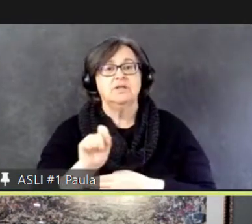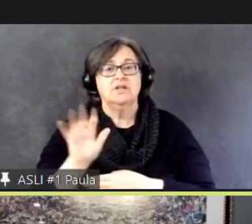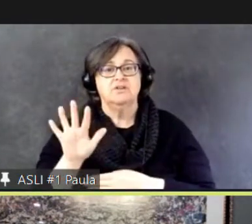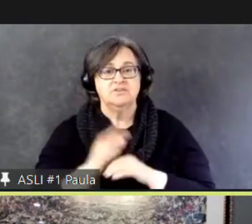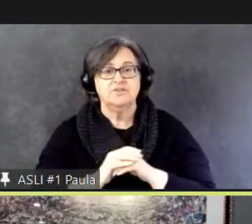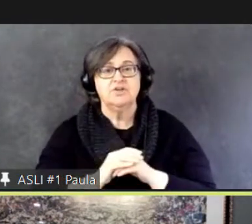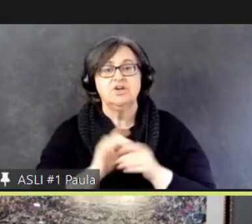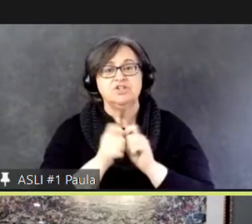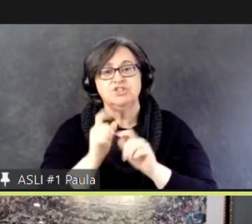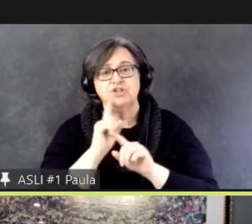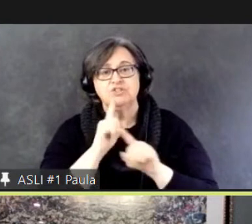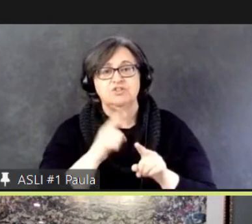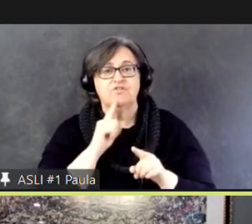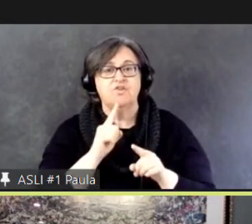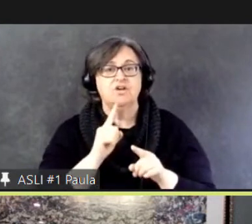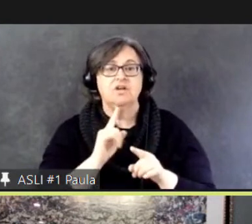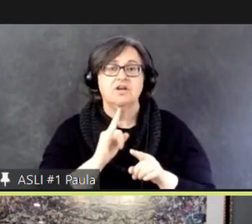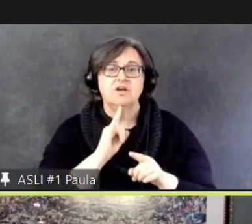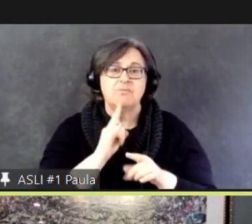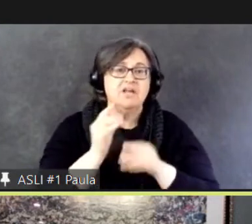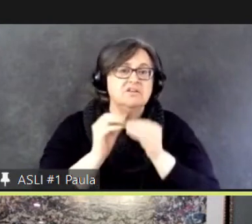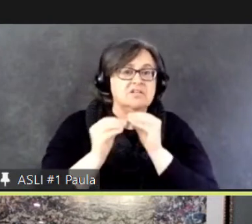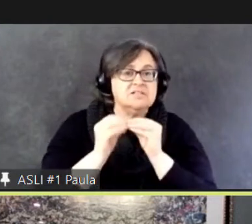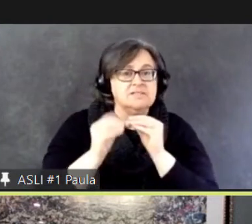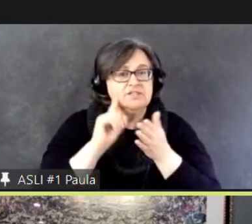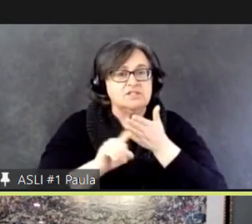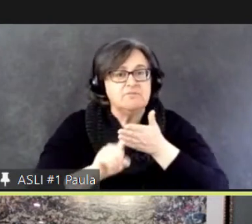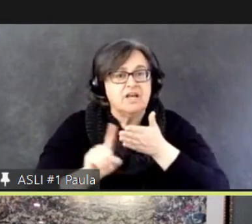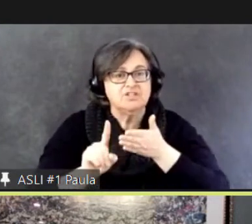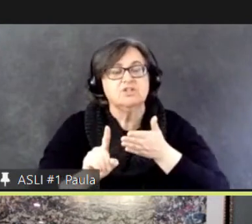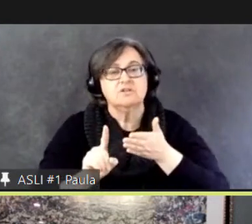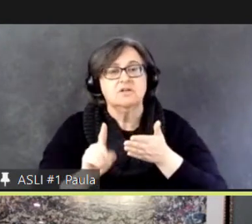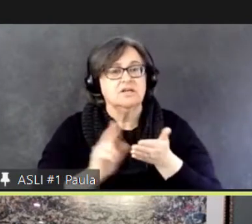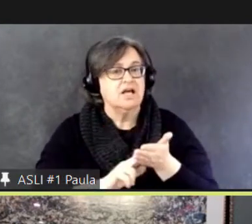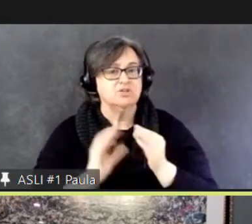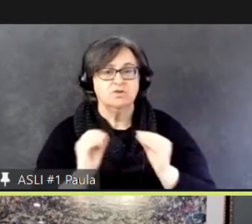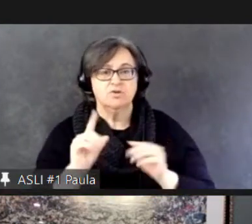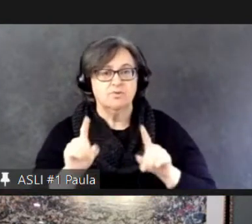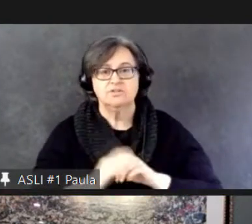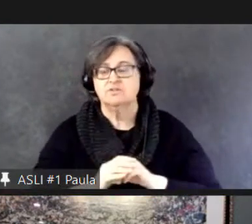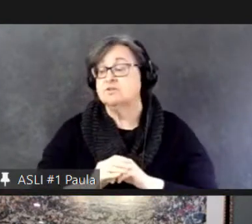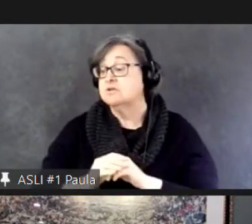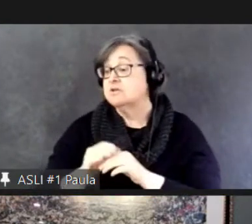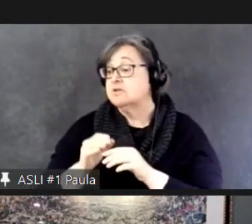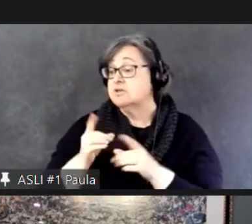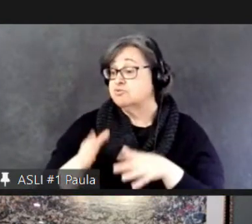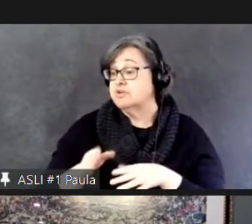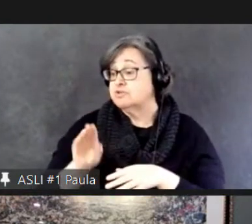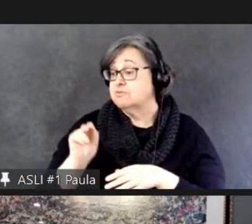a change order to a maintenance inspections contract. And I don't have any questions. Director